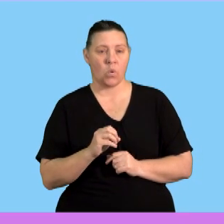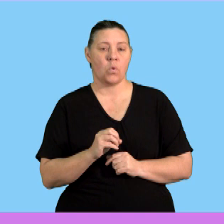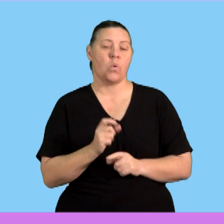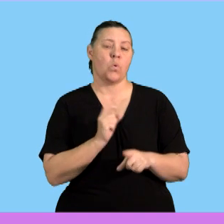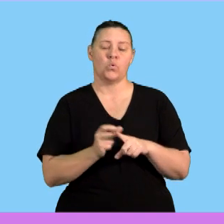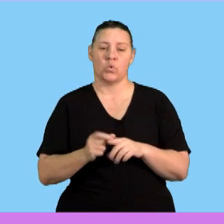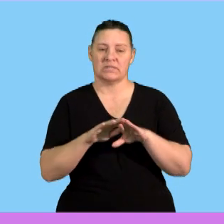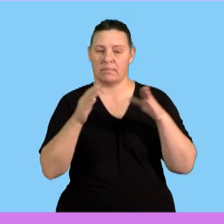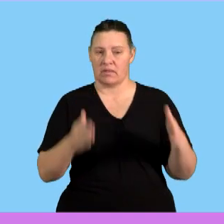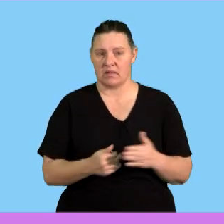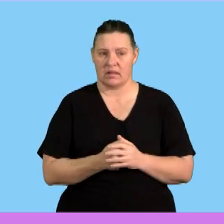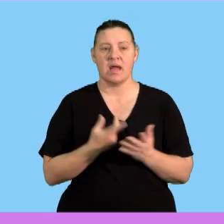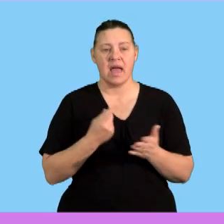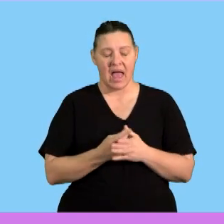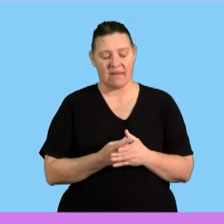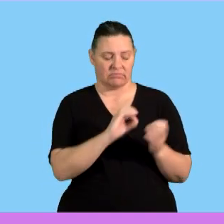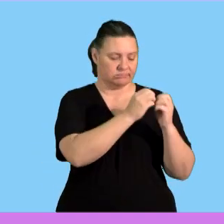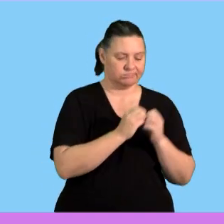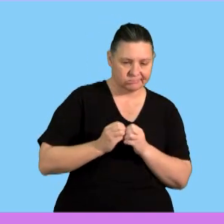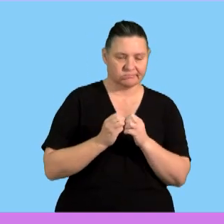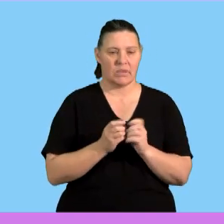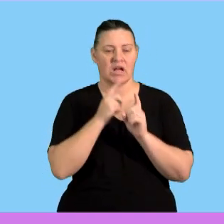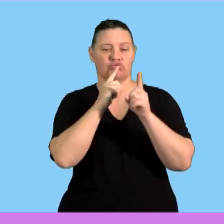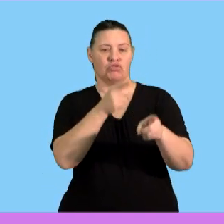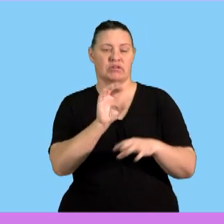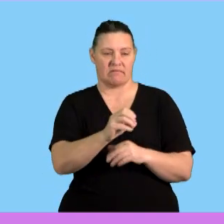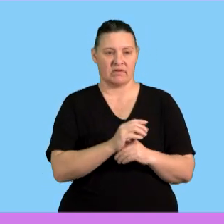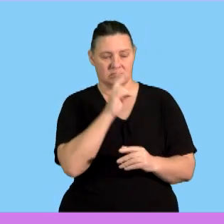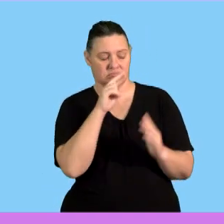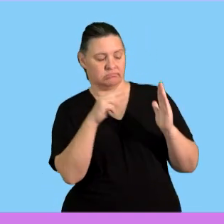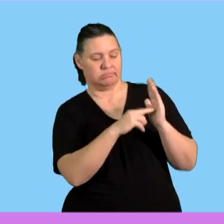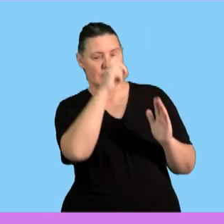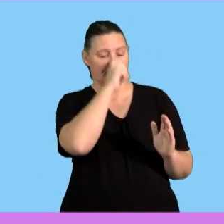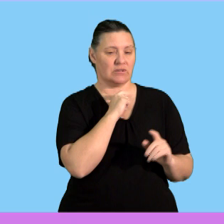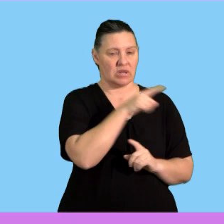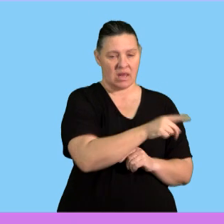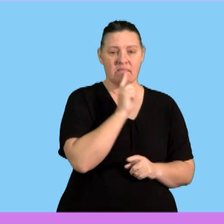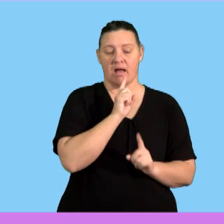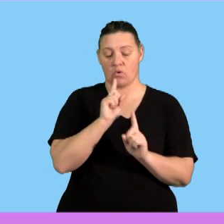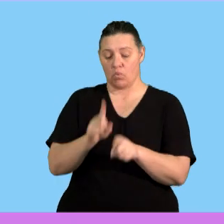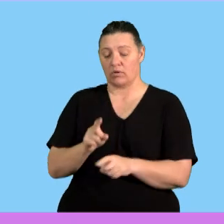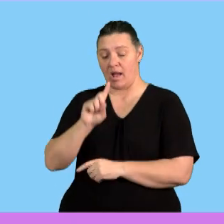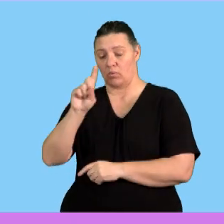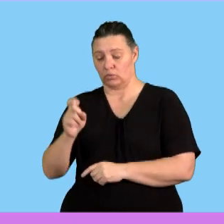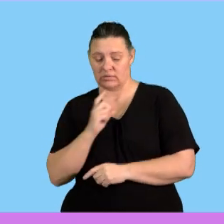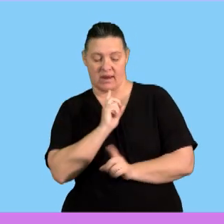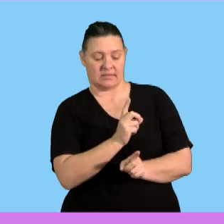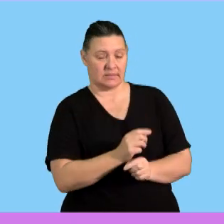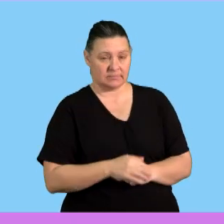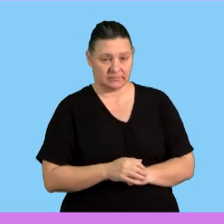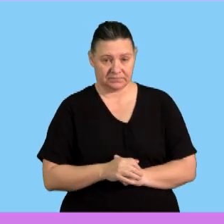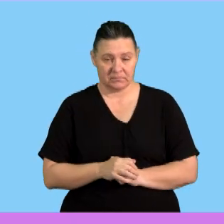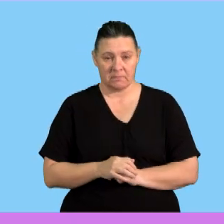bought a wooden table that came with assembly instructions. Carefully study the diagram and answer the questions that